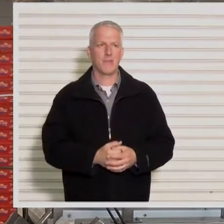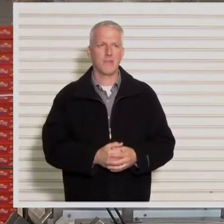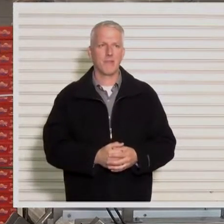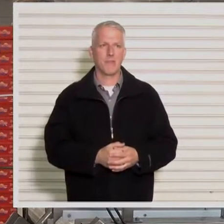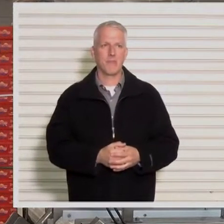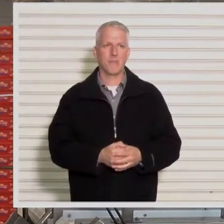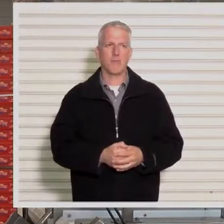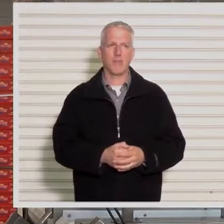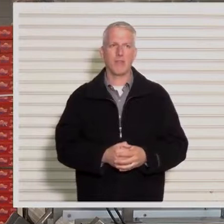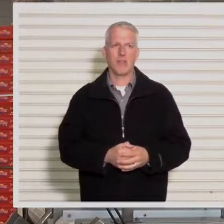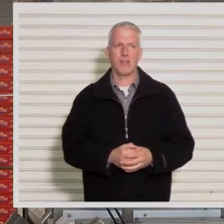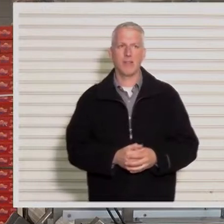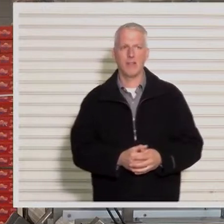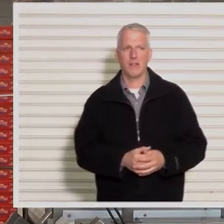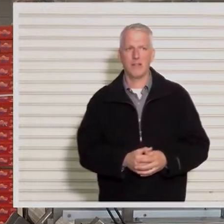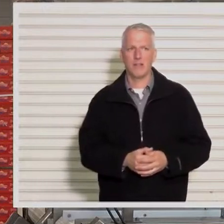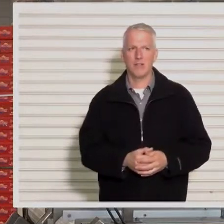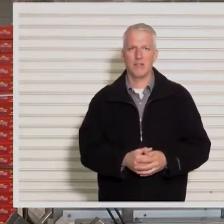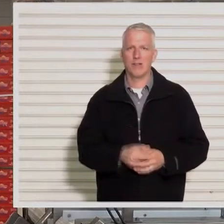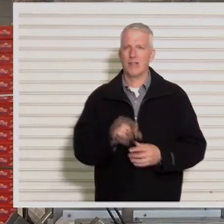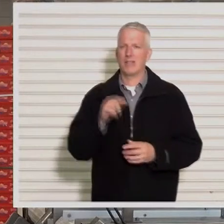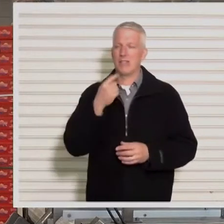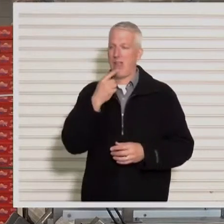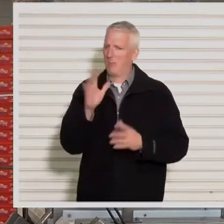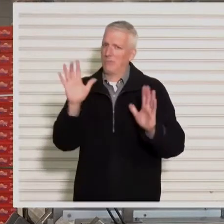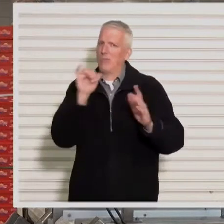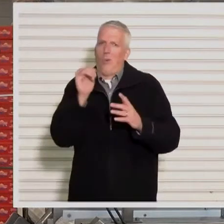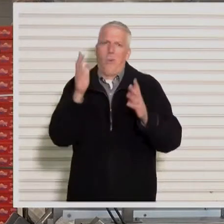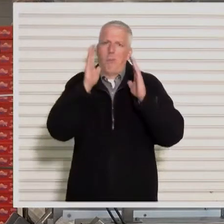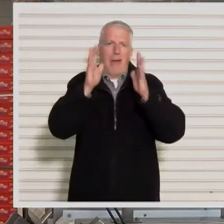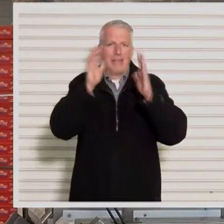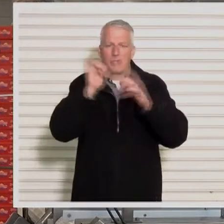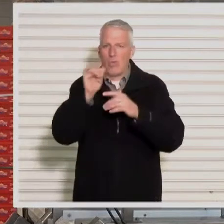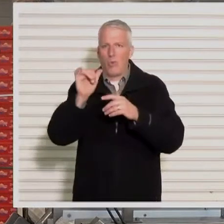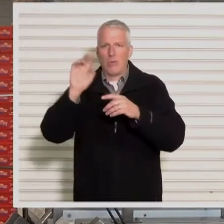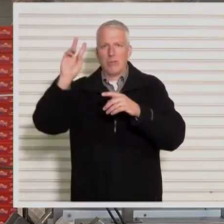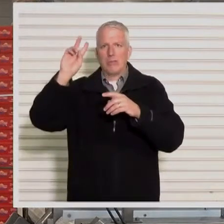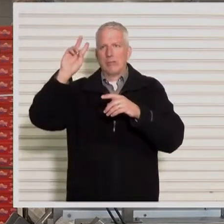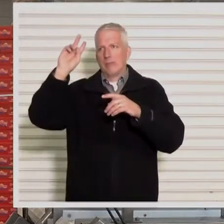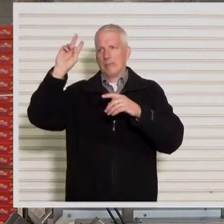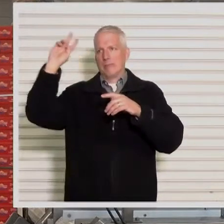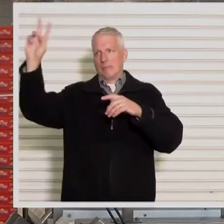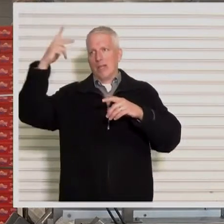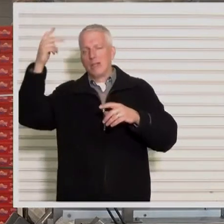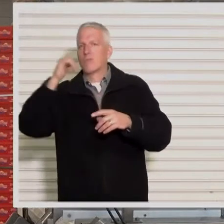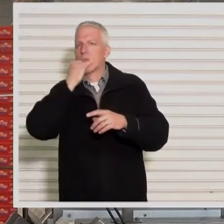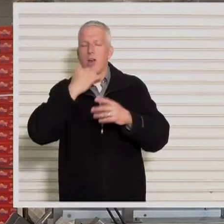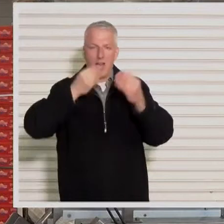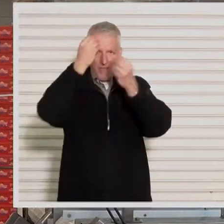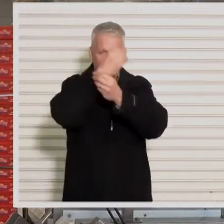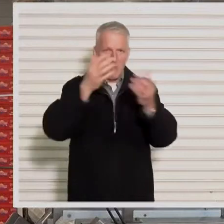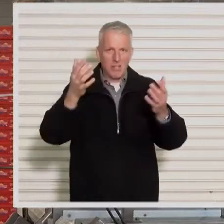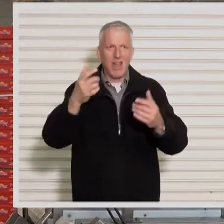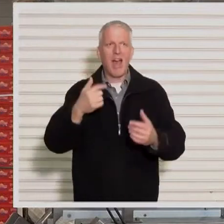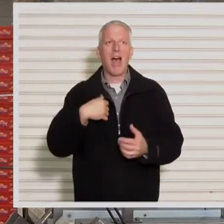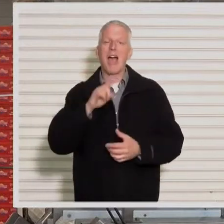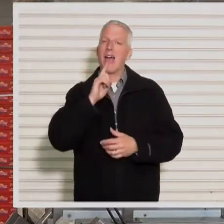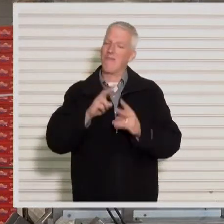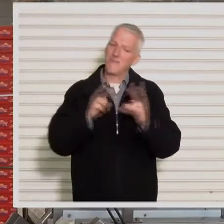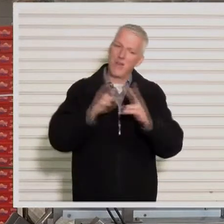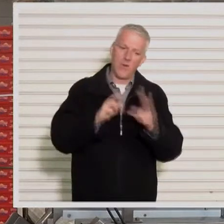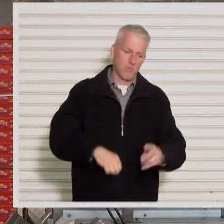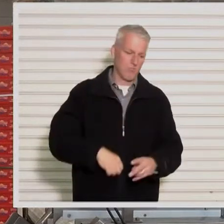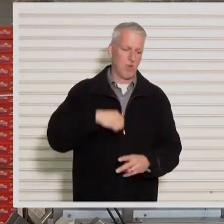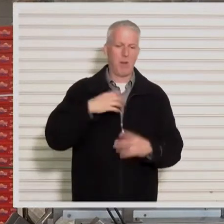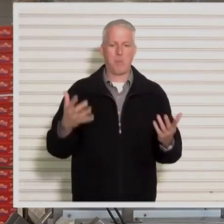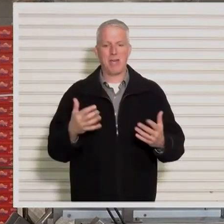And do not pay attention to the misinformation that exists out there. Now, you've heard this already, but I got to say it as well. I am very proud to be here as